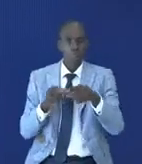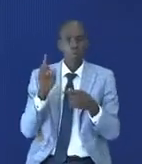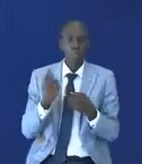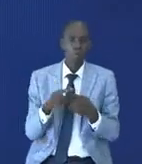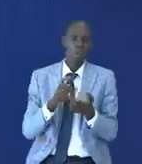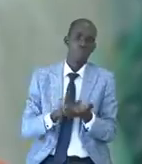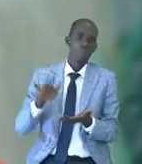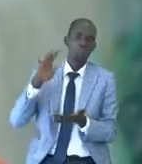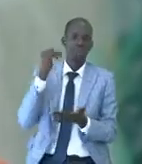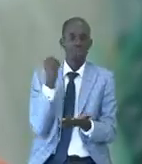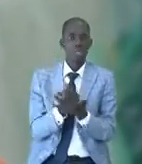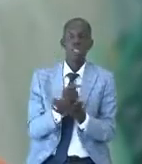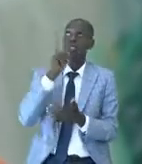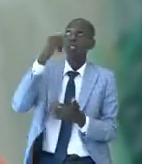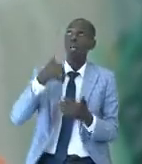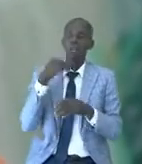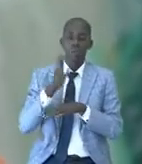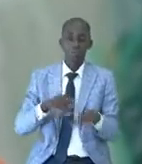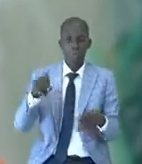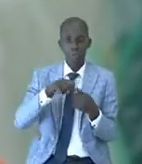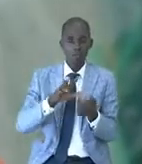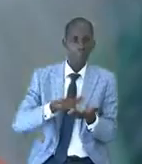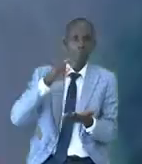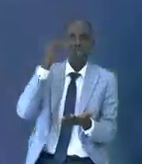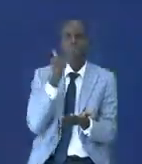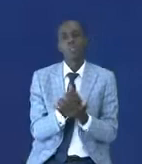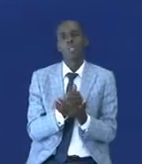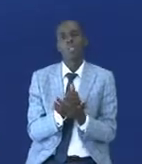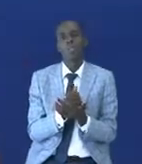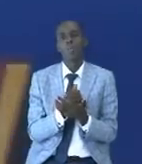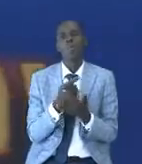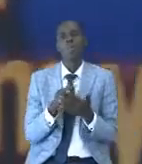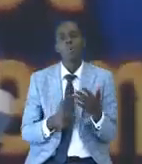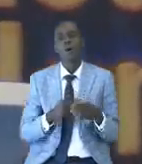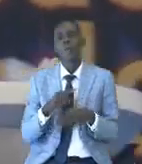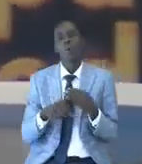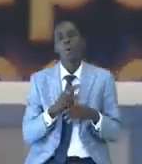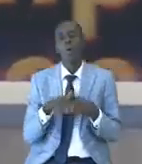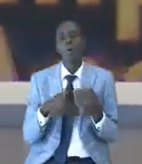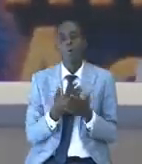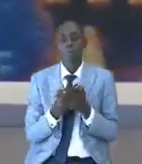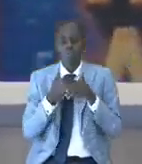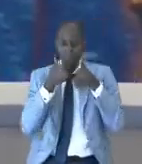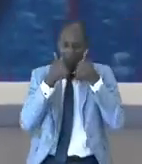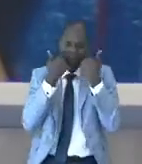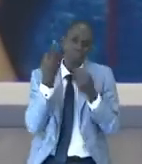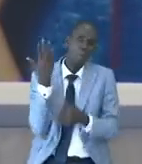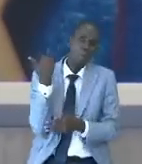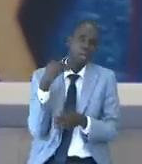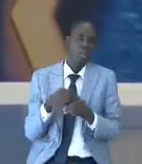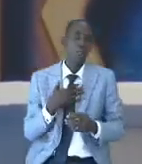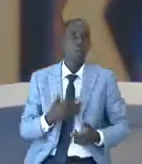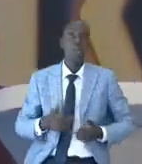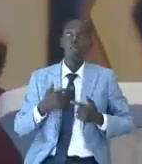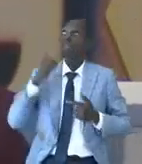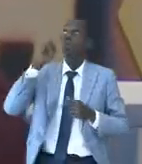glory. He has called you to glory. How about all the shame of the past in my life? No, He didn't call you